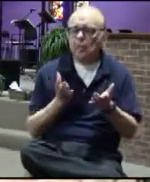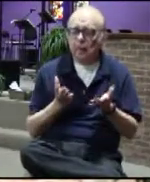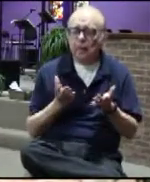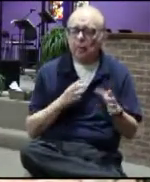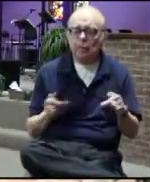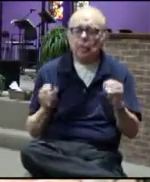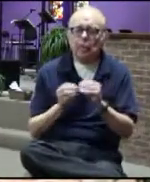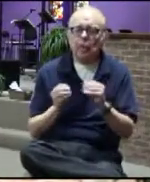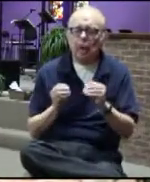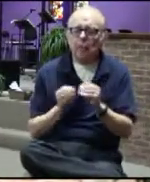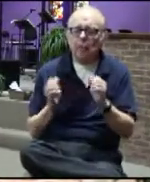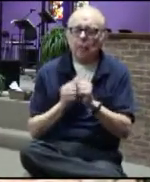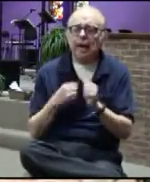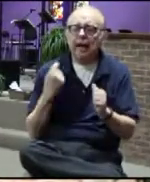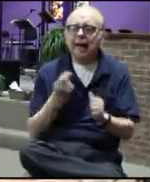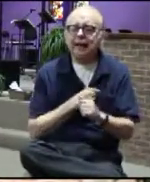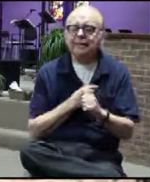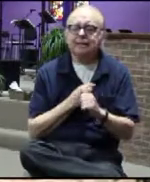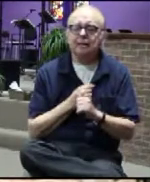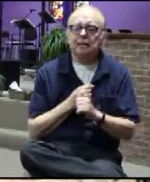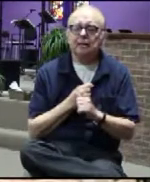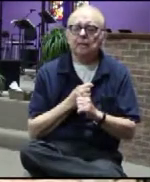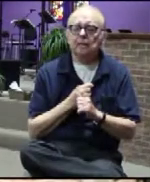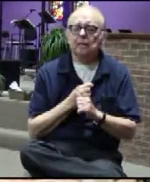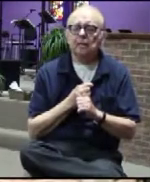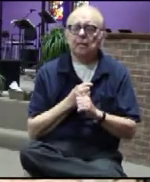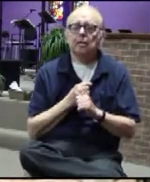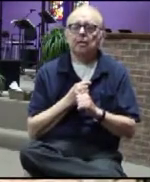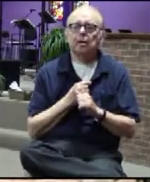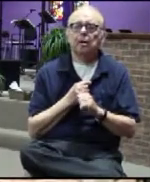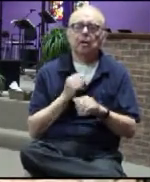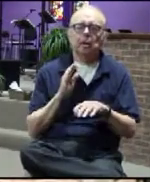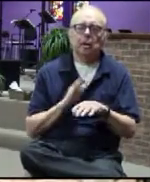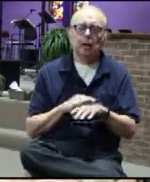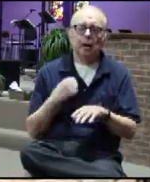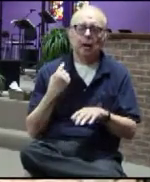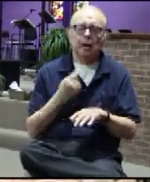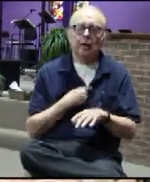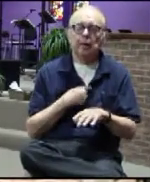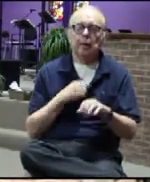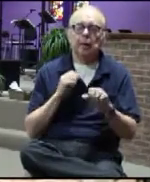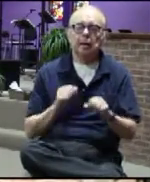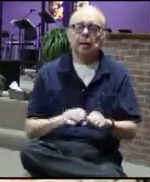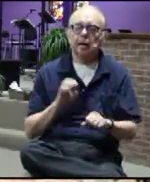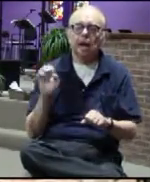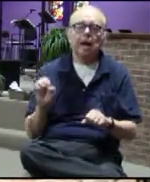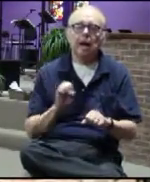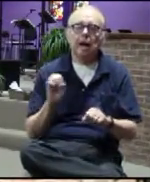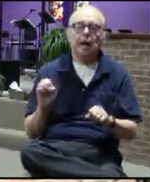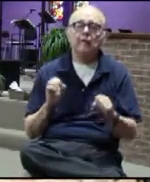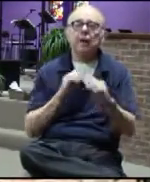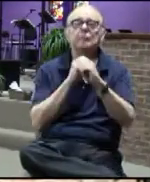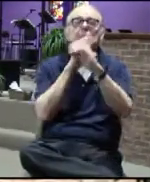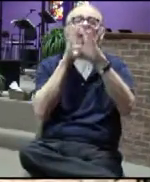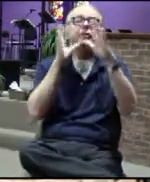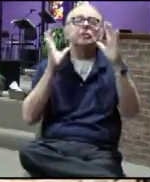to do more with us than we can ever, ever imagine.